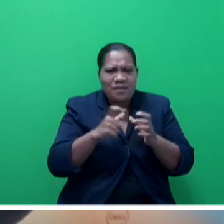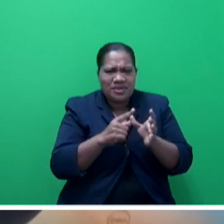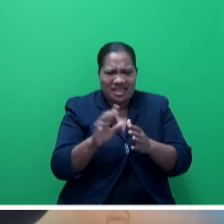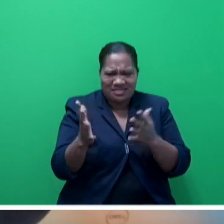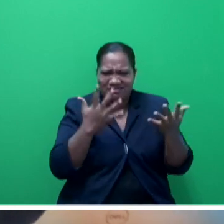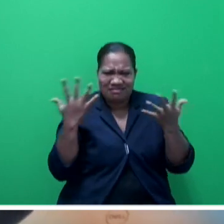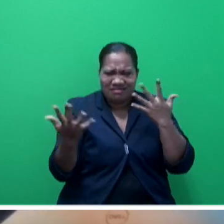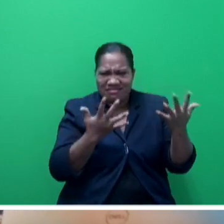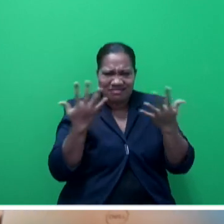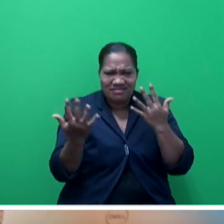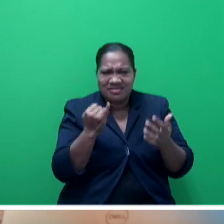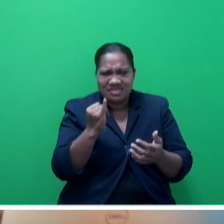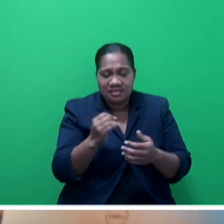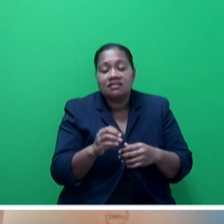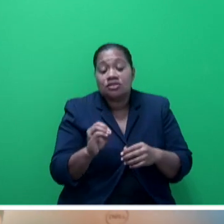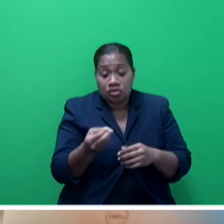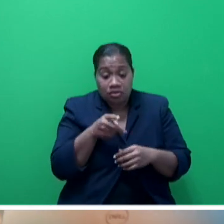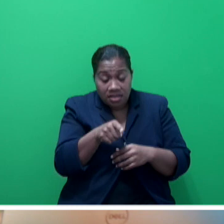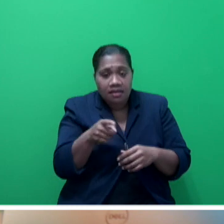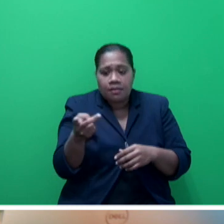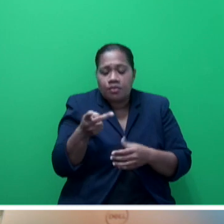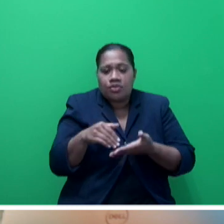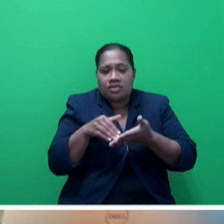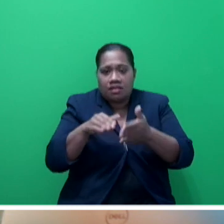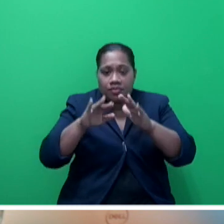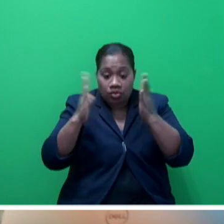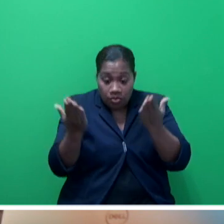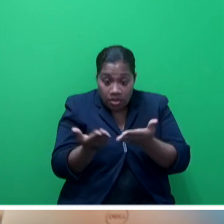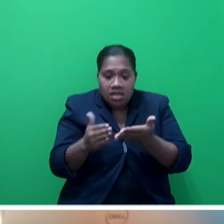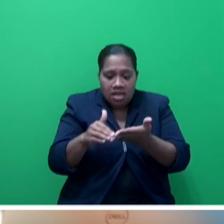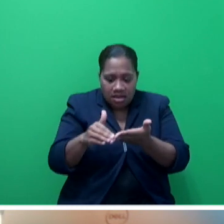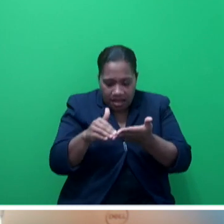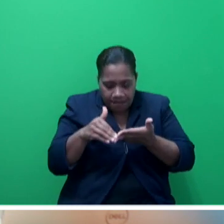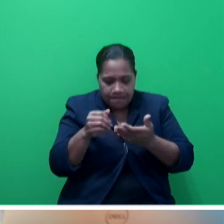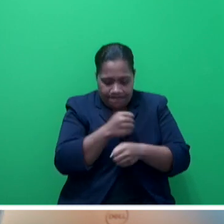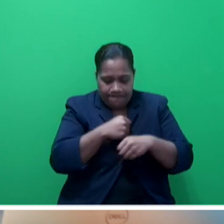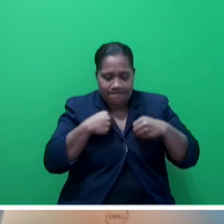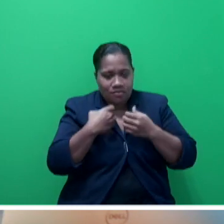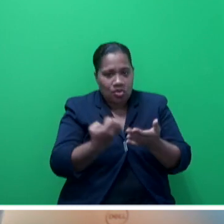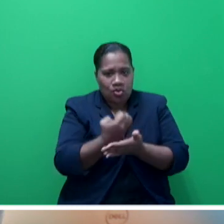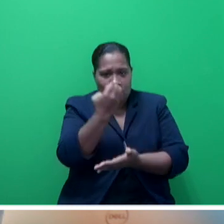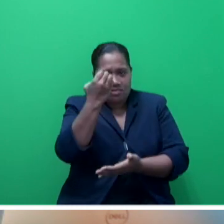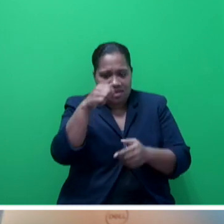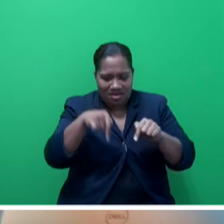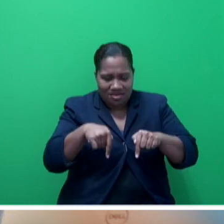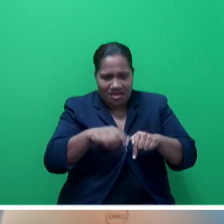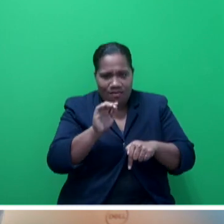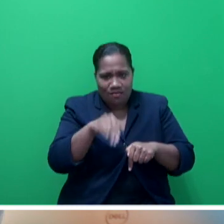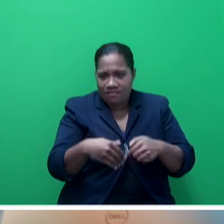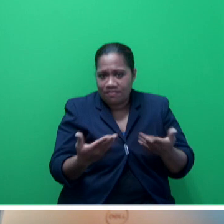to both help the planet and bolster our economy here at home. The market opportunity, Mr. Speaker, sir, is